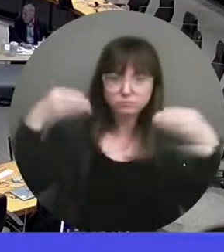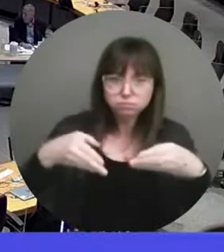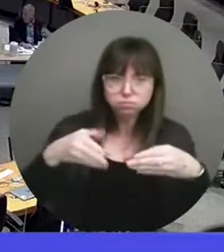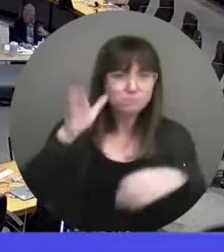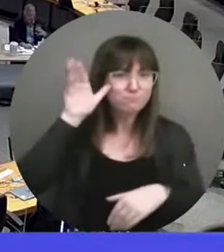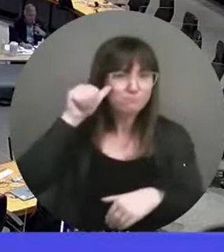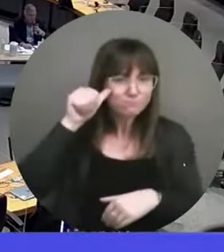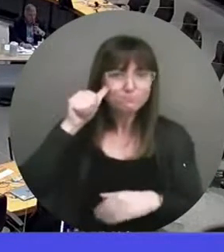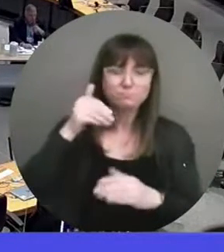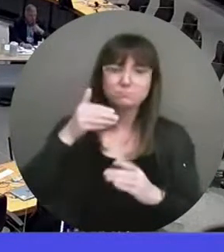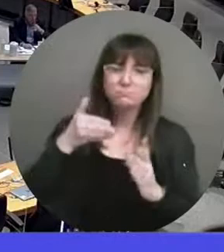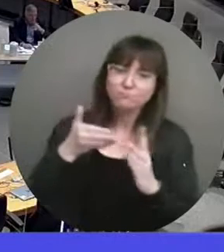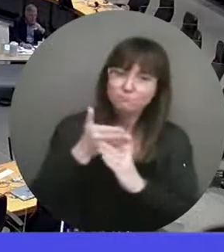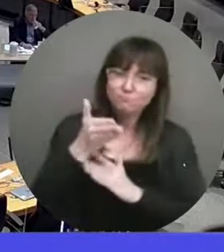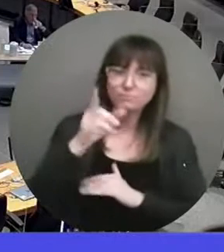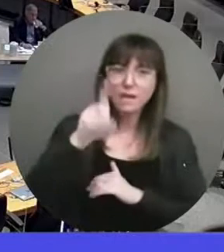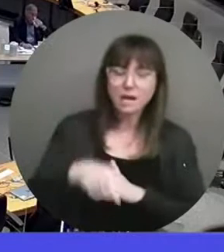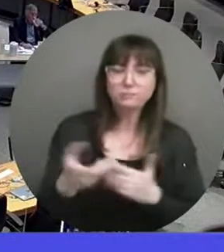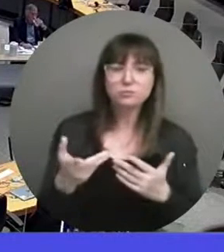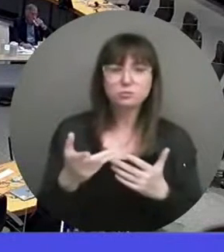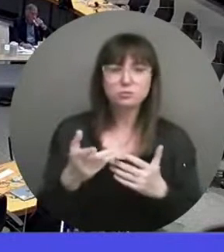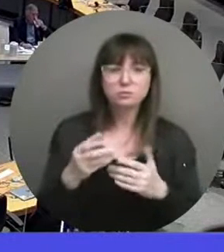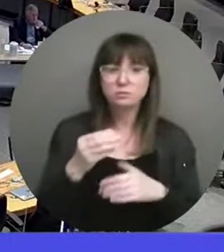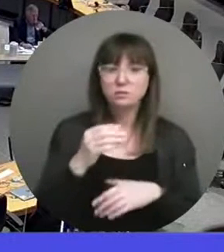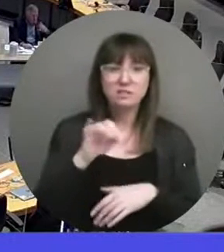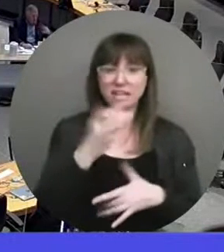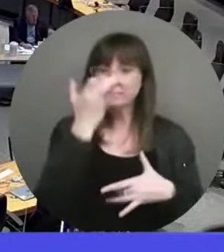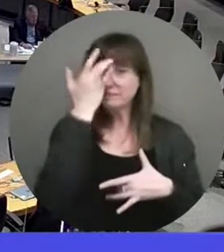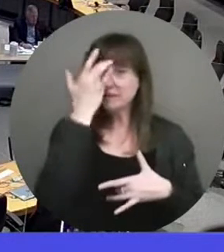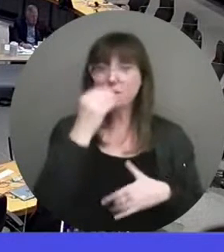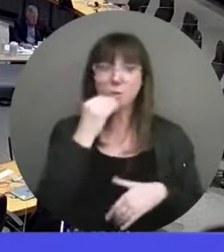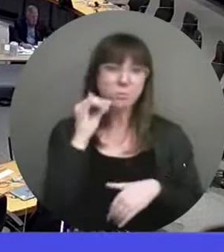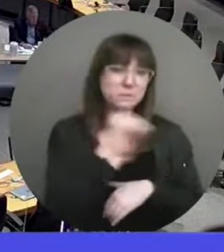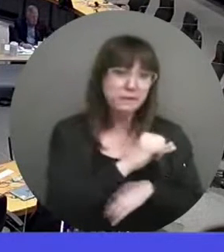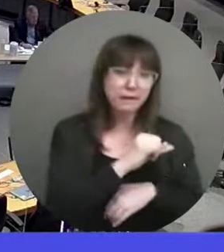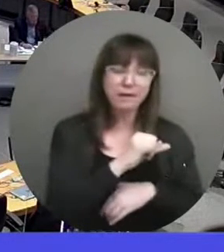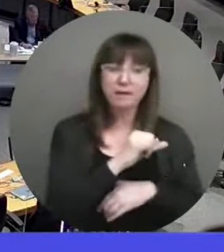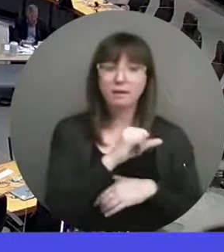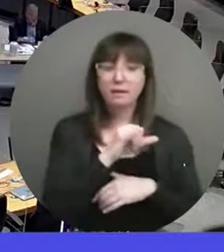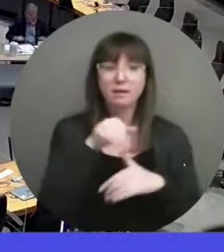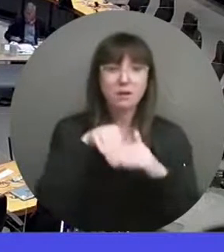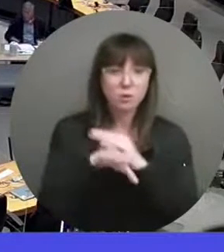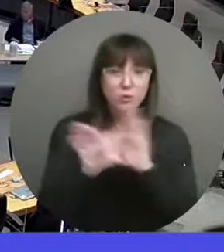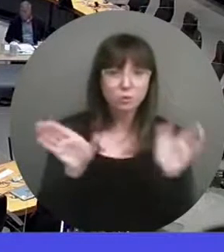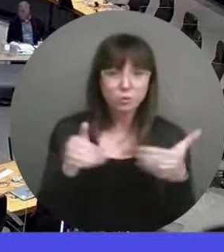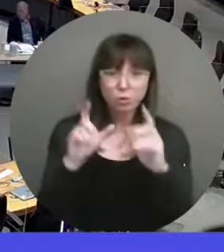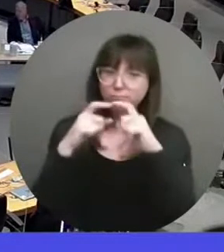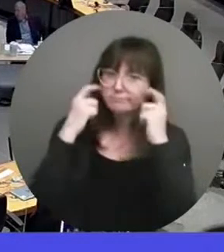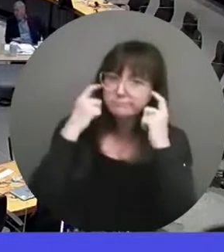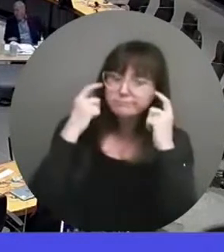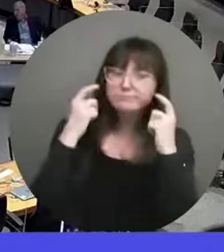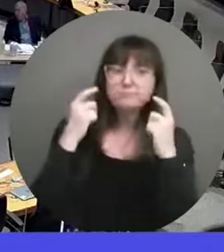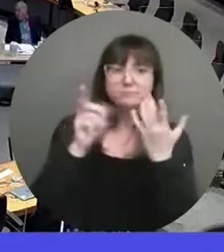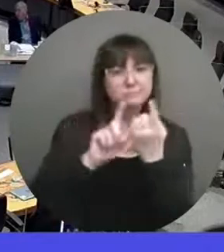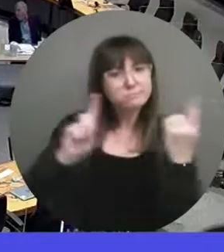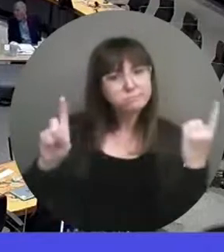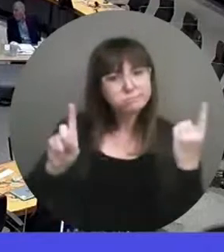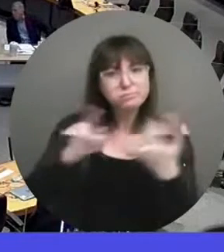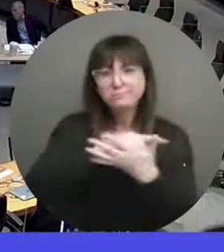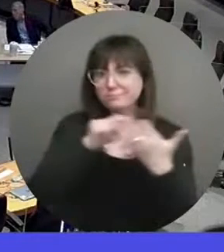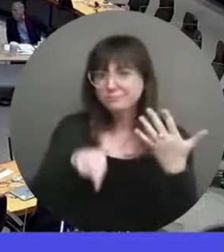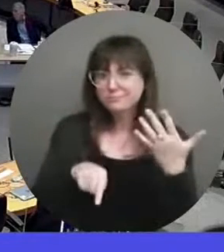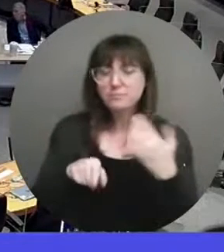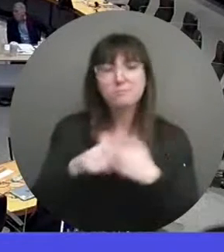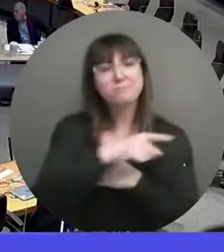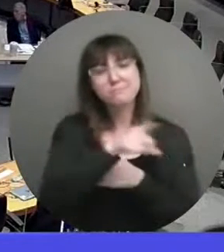that work. Stay home when you're sick. Wear your mask indoors. 2 meters distancing. People have done it before. They